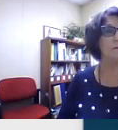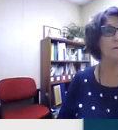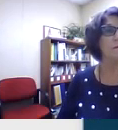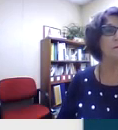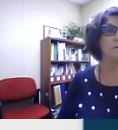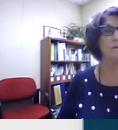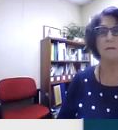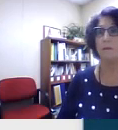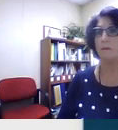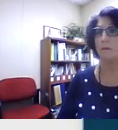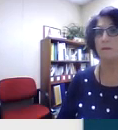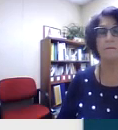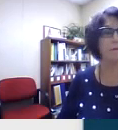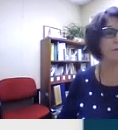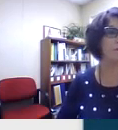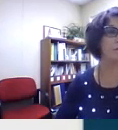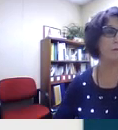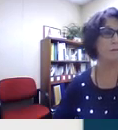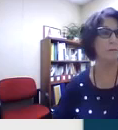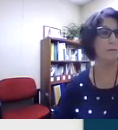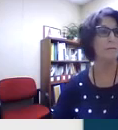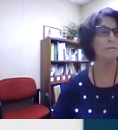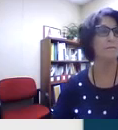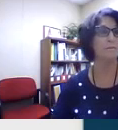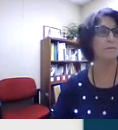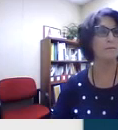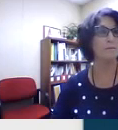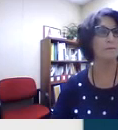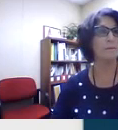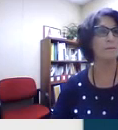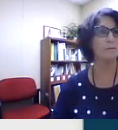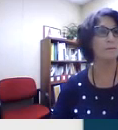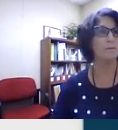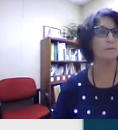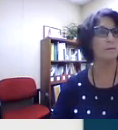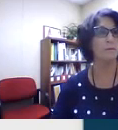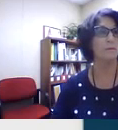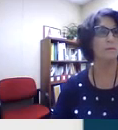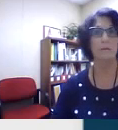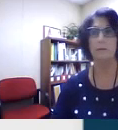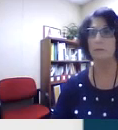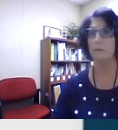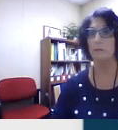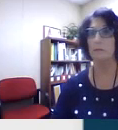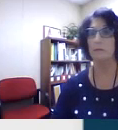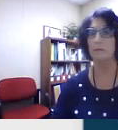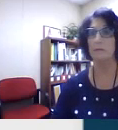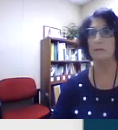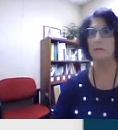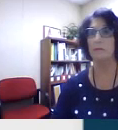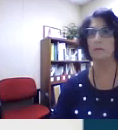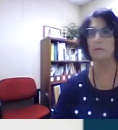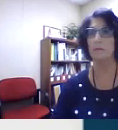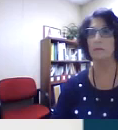was controlled. This is kind of interesting. 3C. Latin women are always glamorous and in control of the